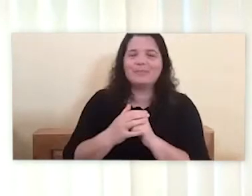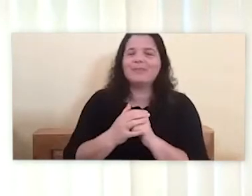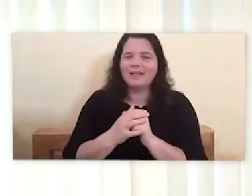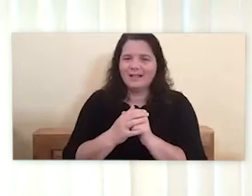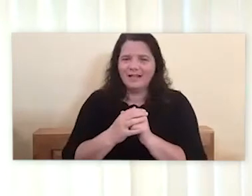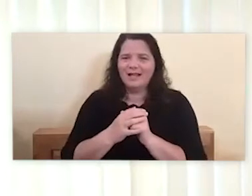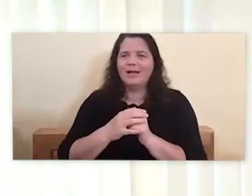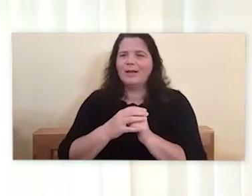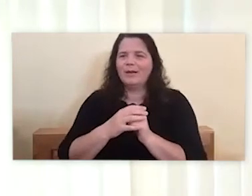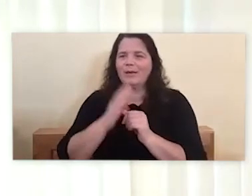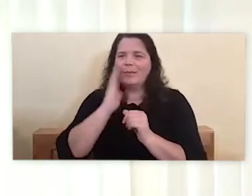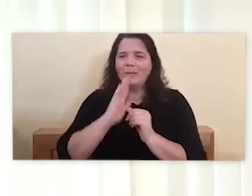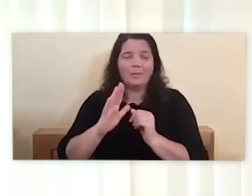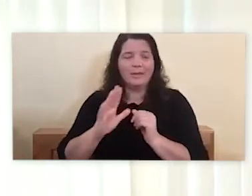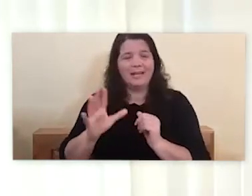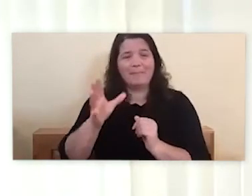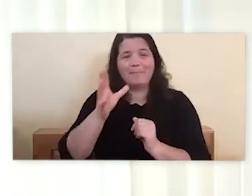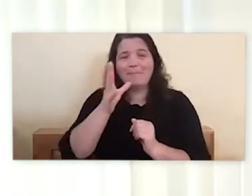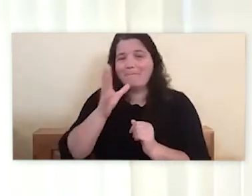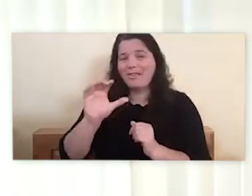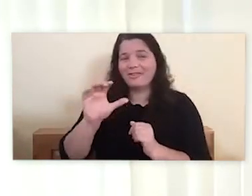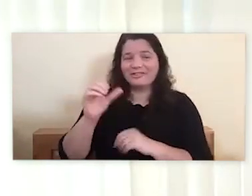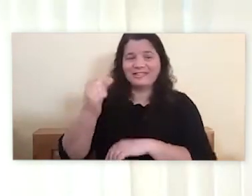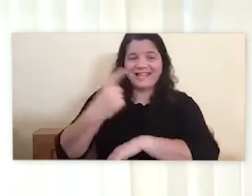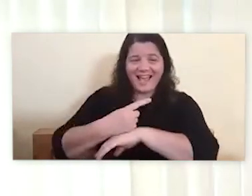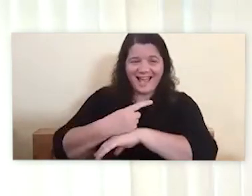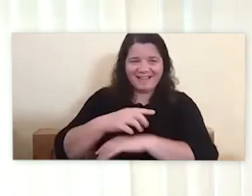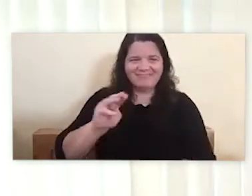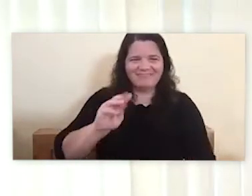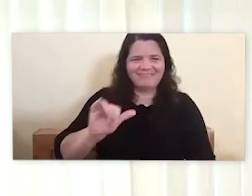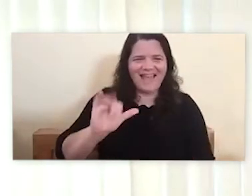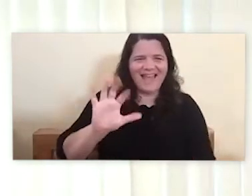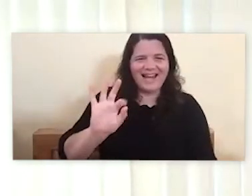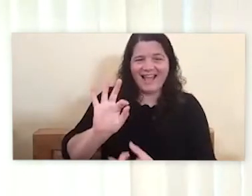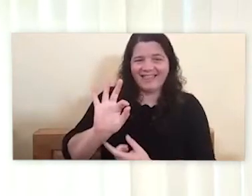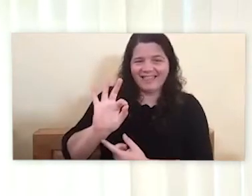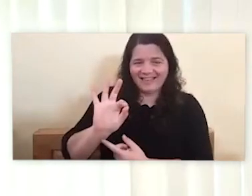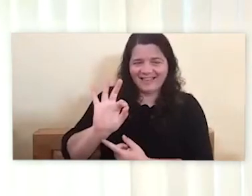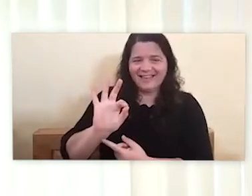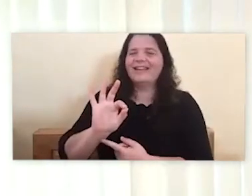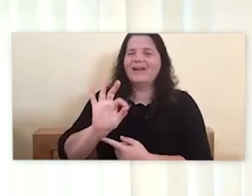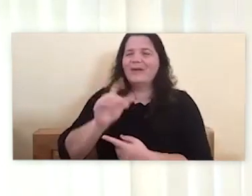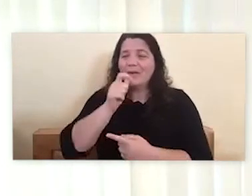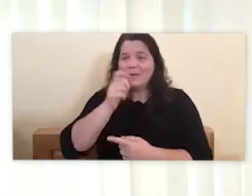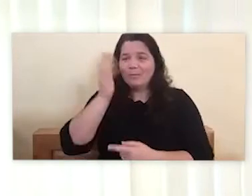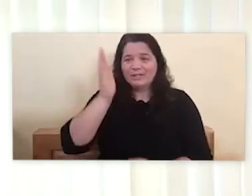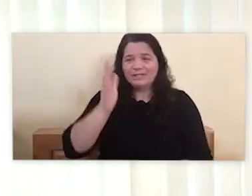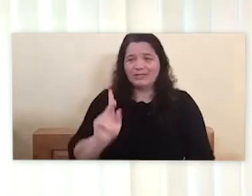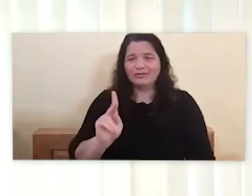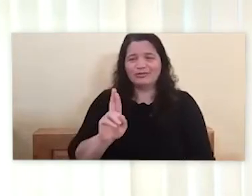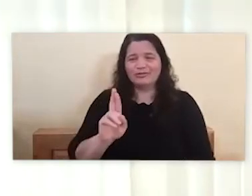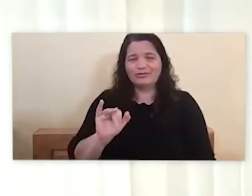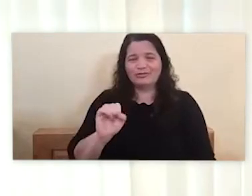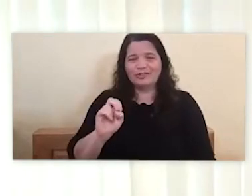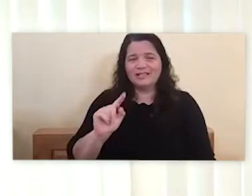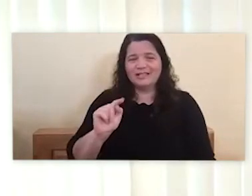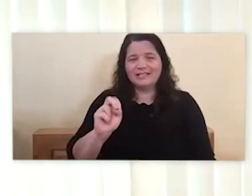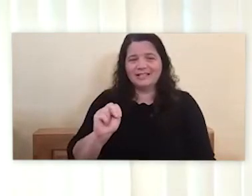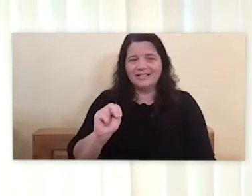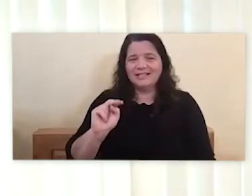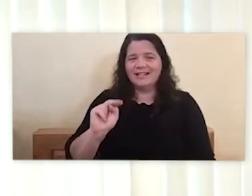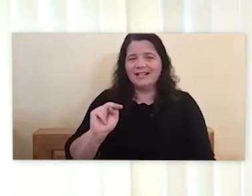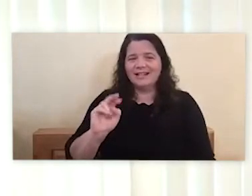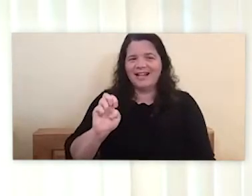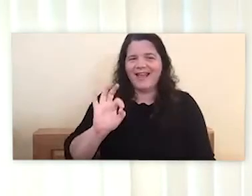on Mother's Day, which is May 9th, with Kristen Neff, a conversation of Kristen Neff and our